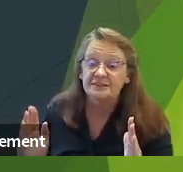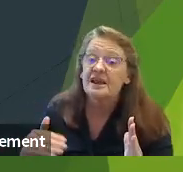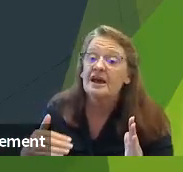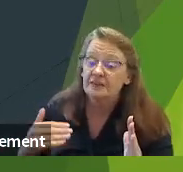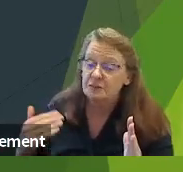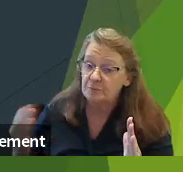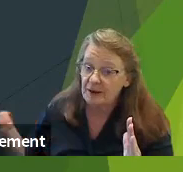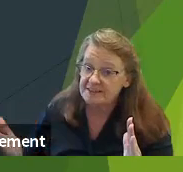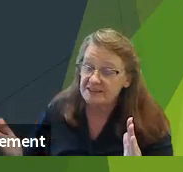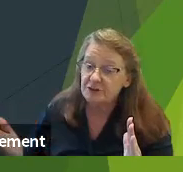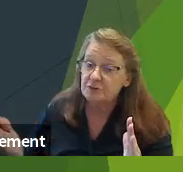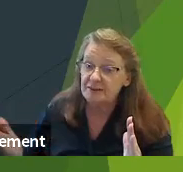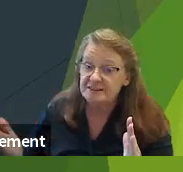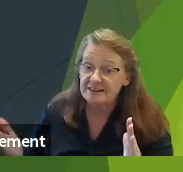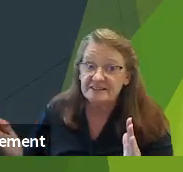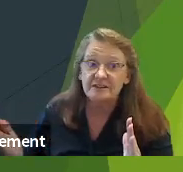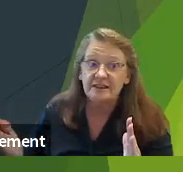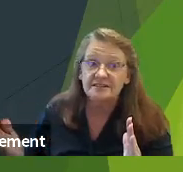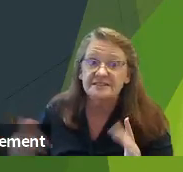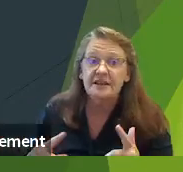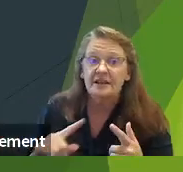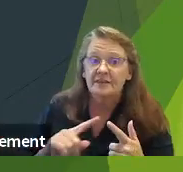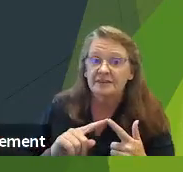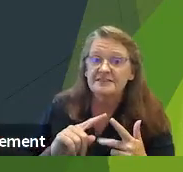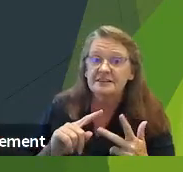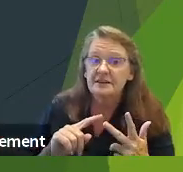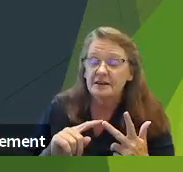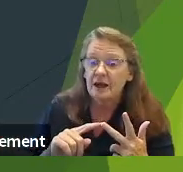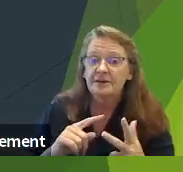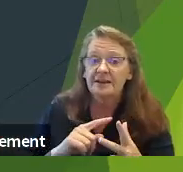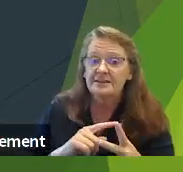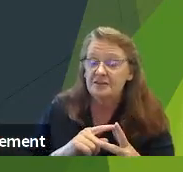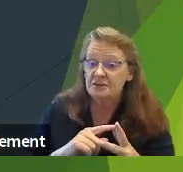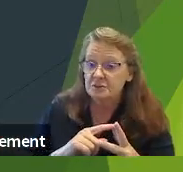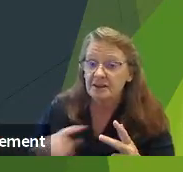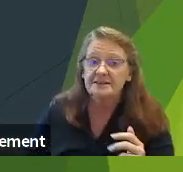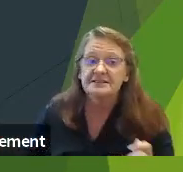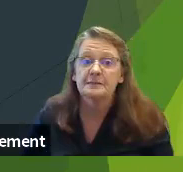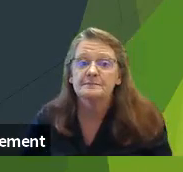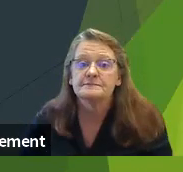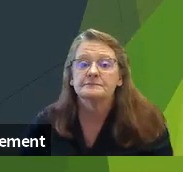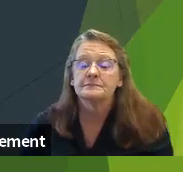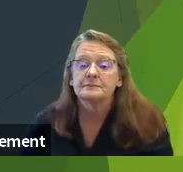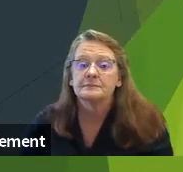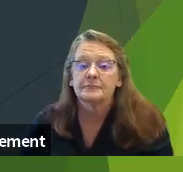pre-interpreting skills that you've been practicing in your advanced ASL class, the listen, comprehend, and visualize.